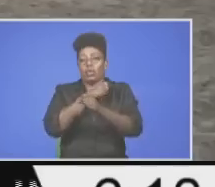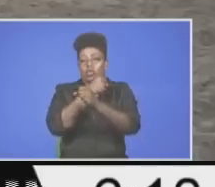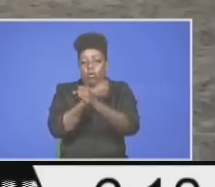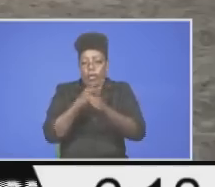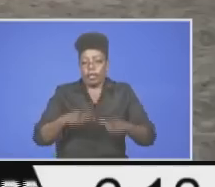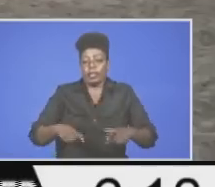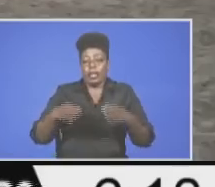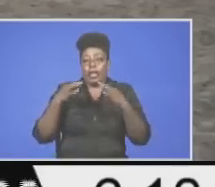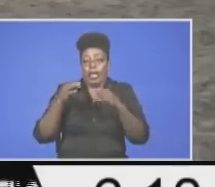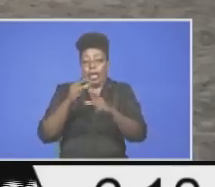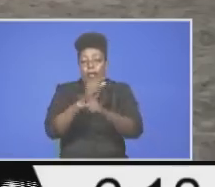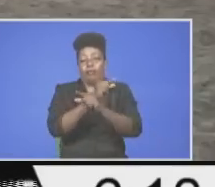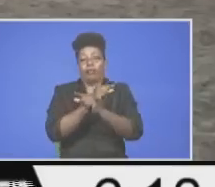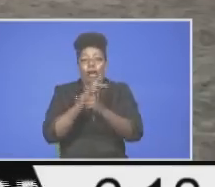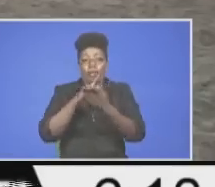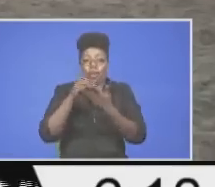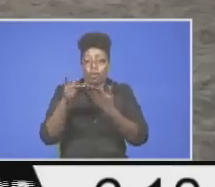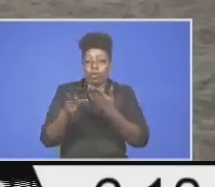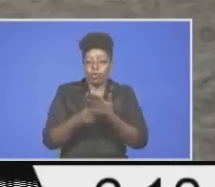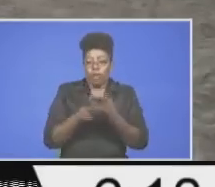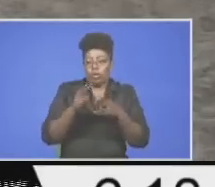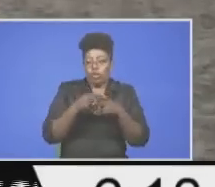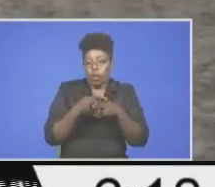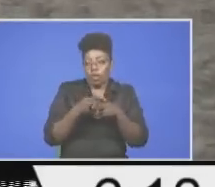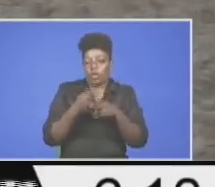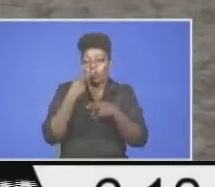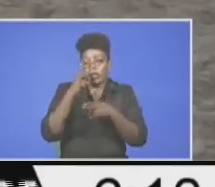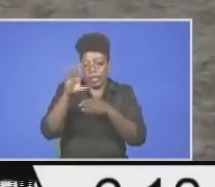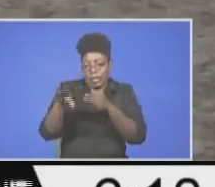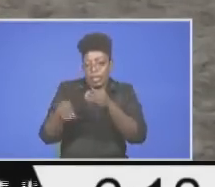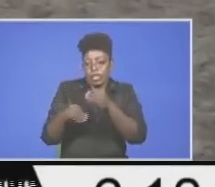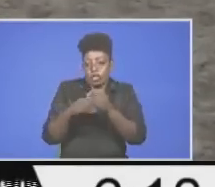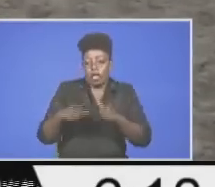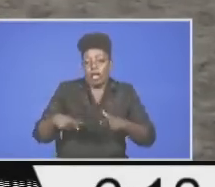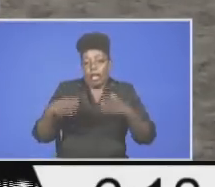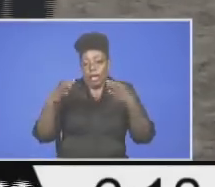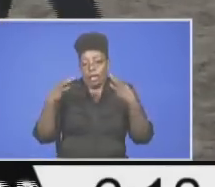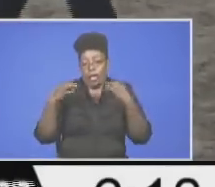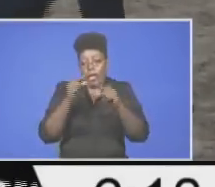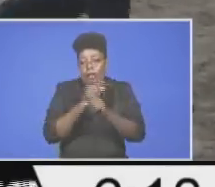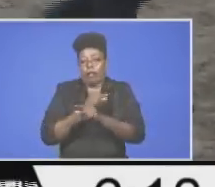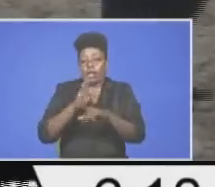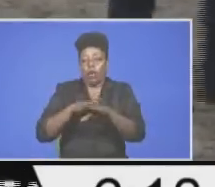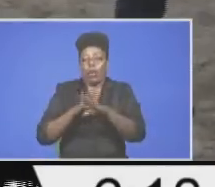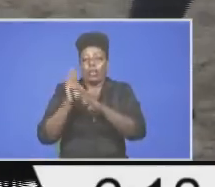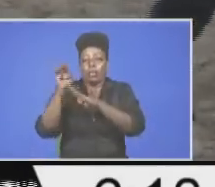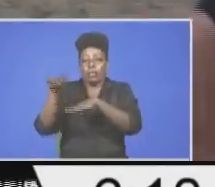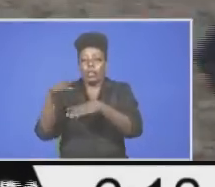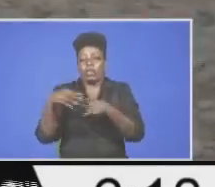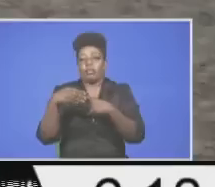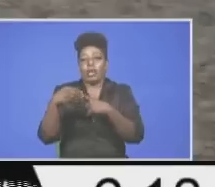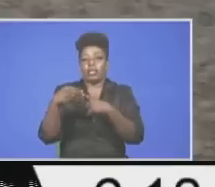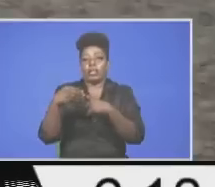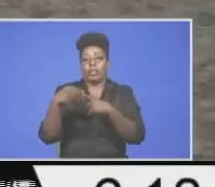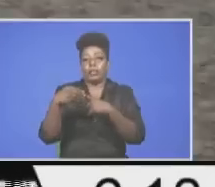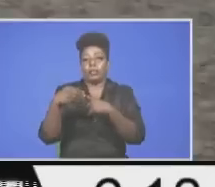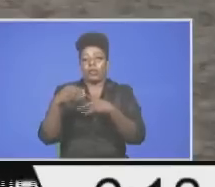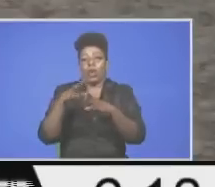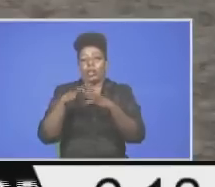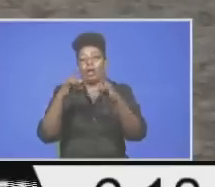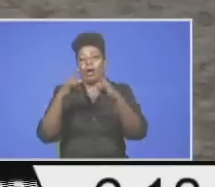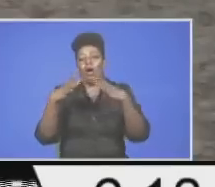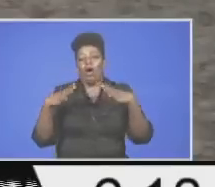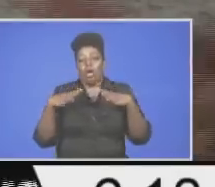lifeguard program, and so very shortly you're going to be seeing additional lifeguards on the beaches, particularly during the